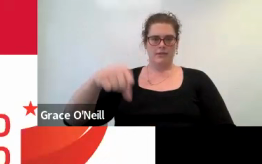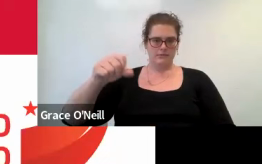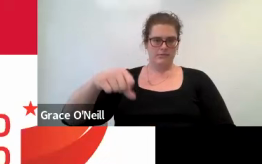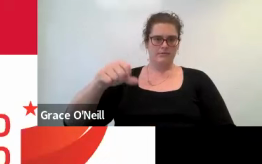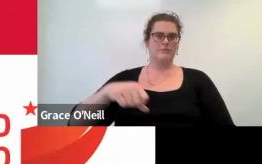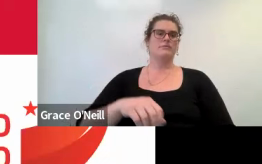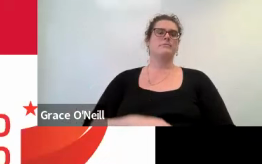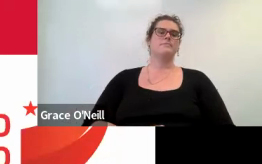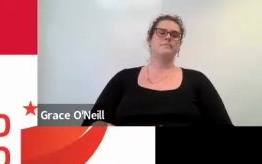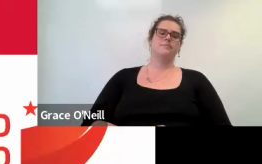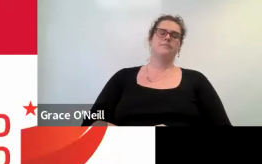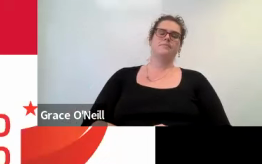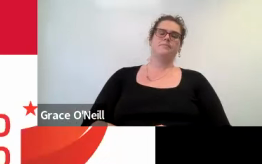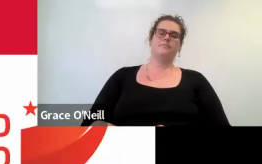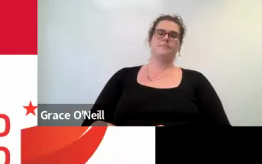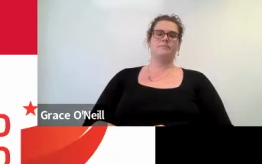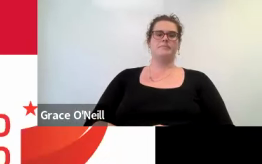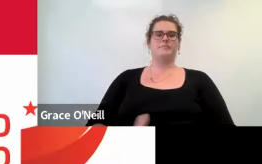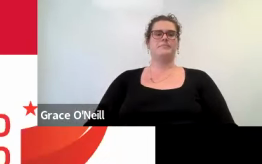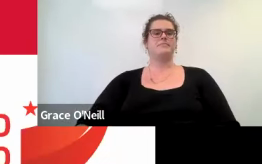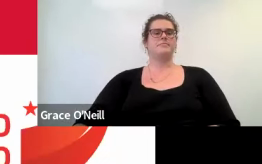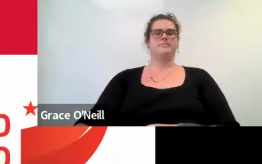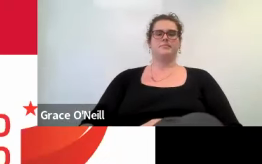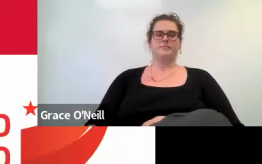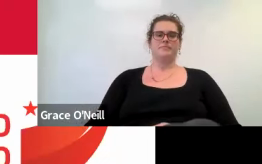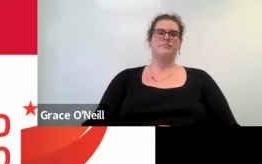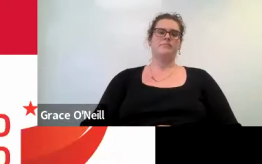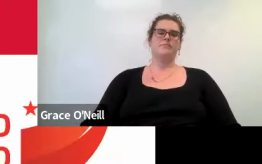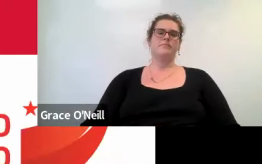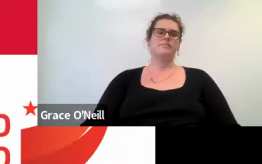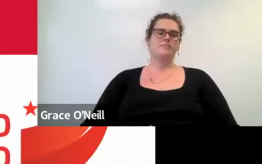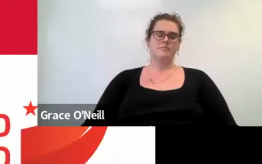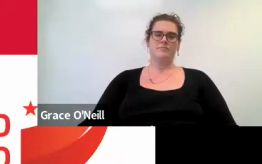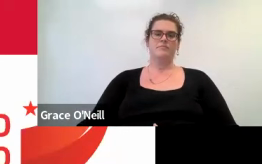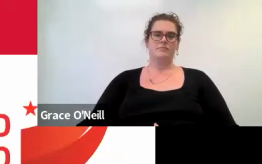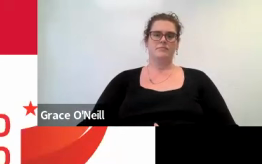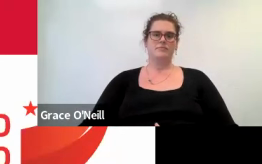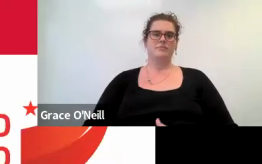depression related to the public health emergency. And this was a